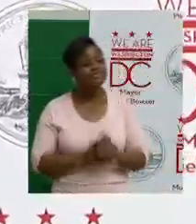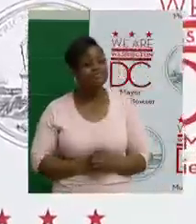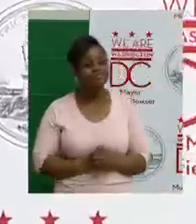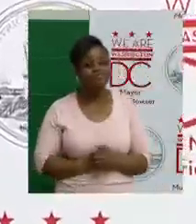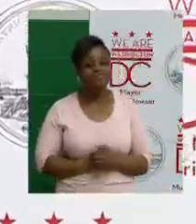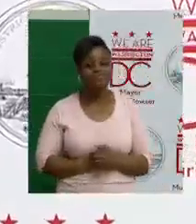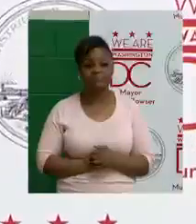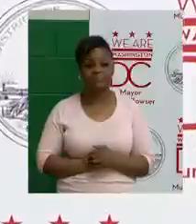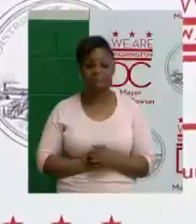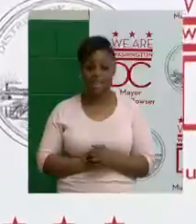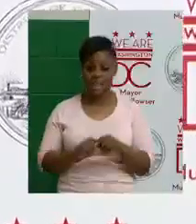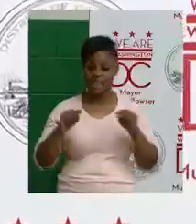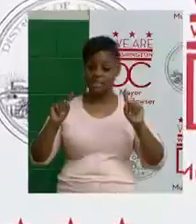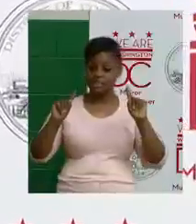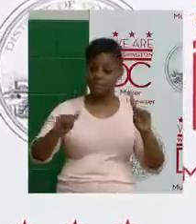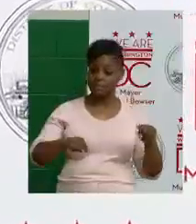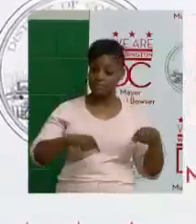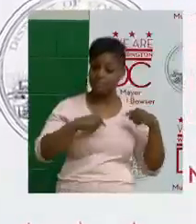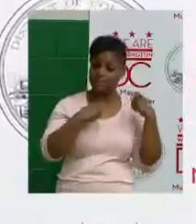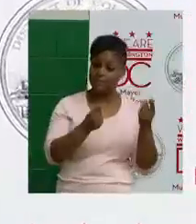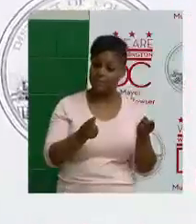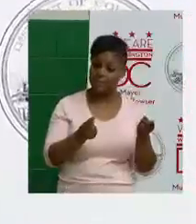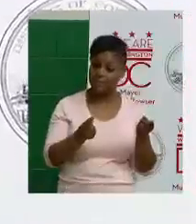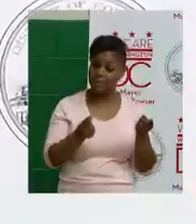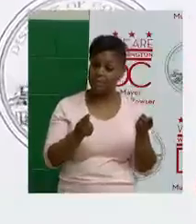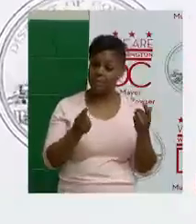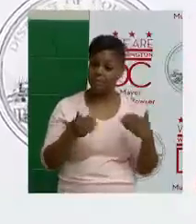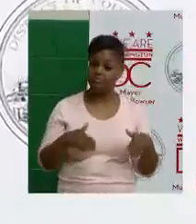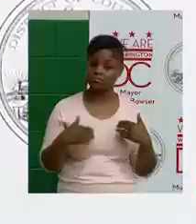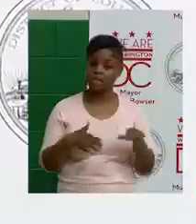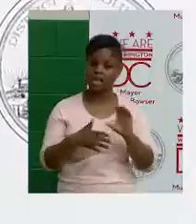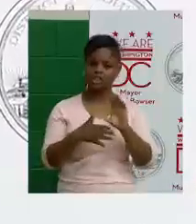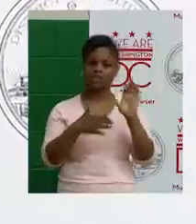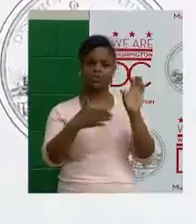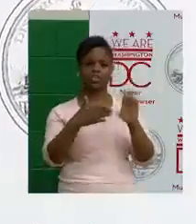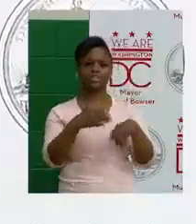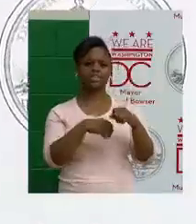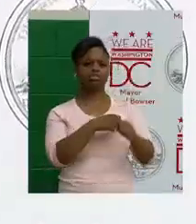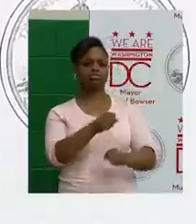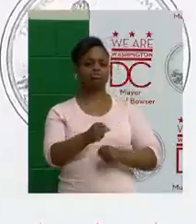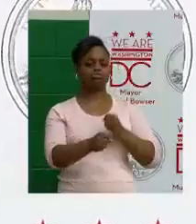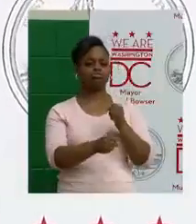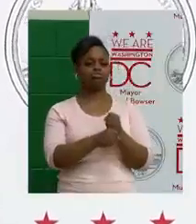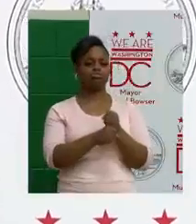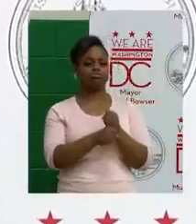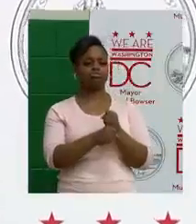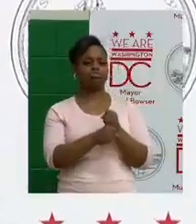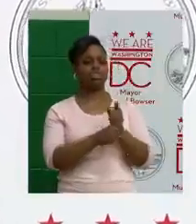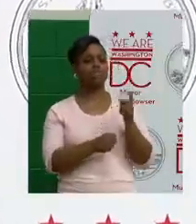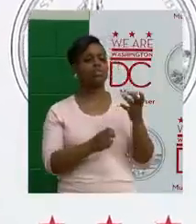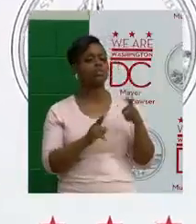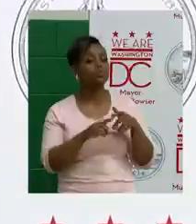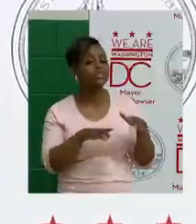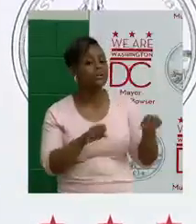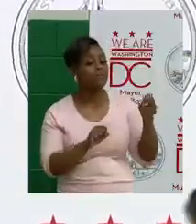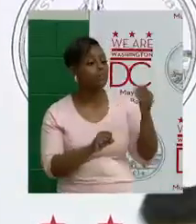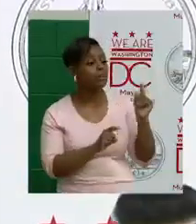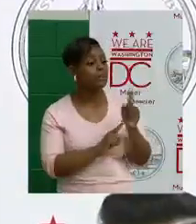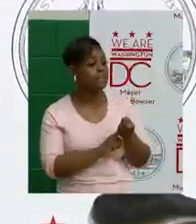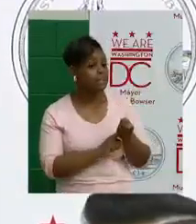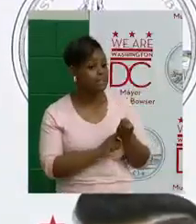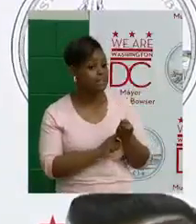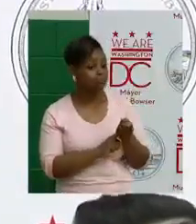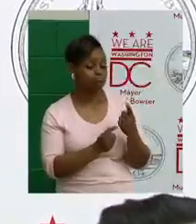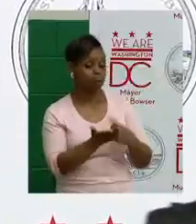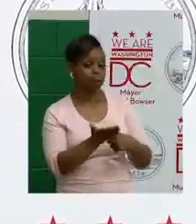This has been a rather consequential year for the Health and Human Services, and I'm going to spend just a couple of minutes to explain why I